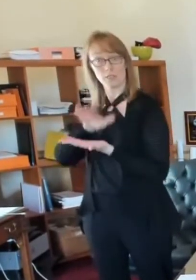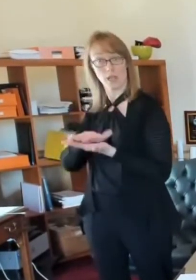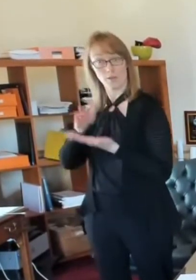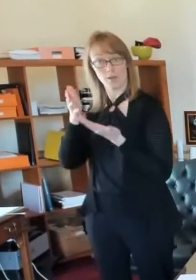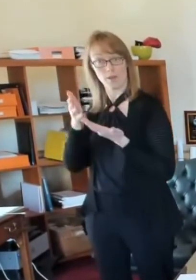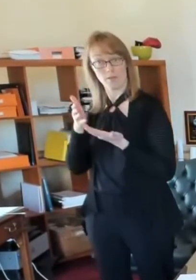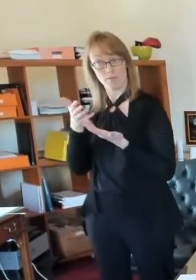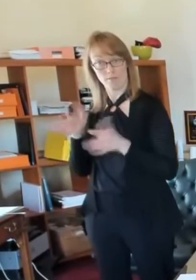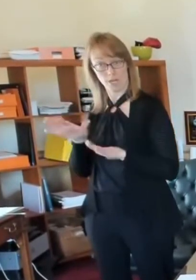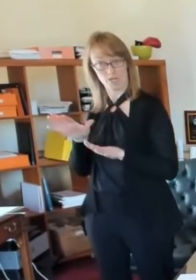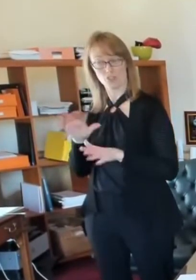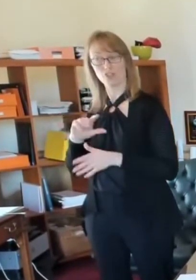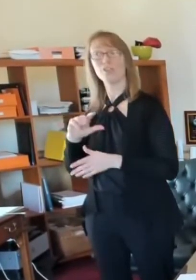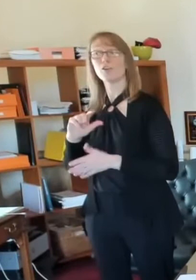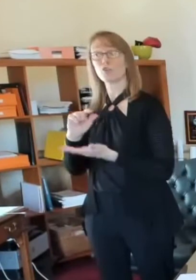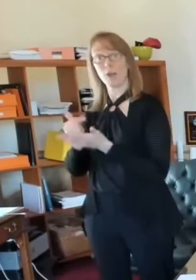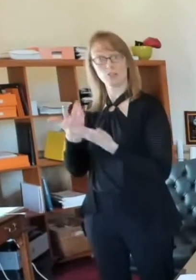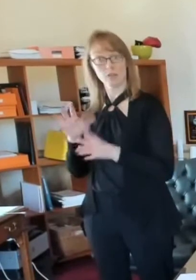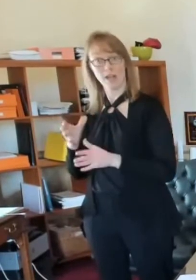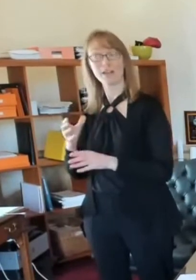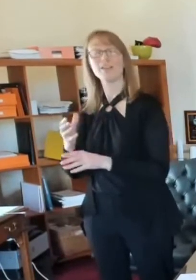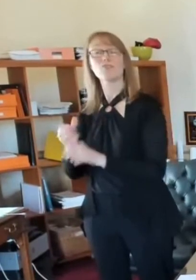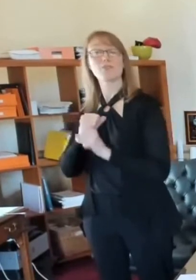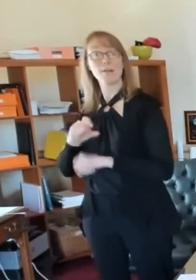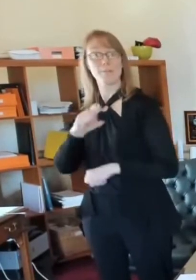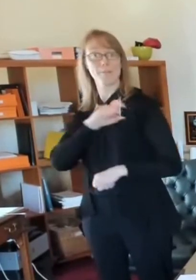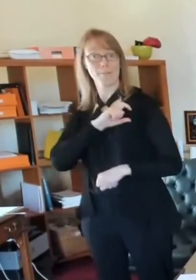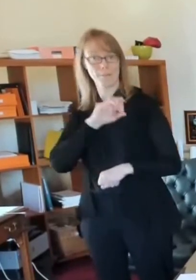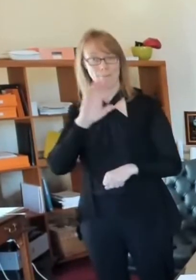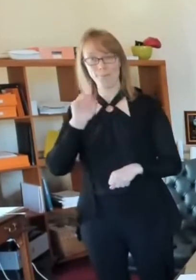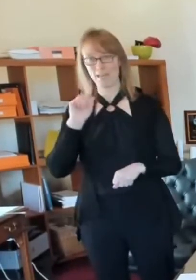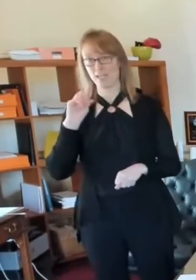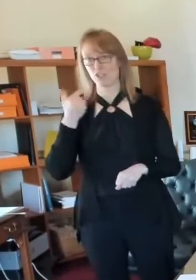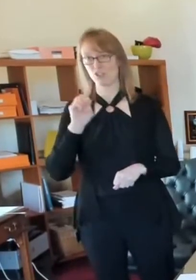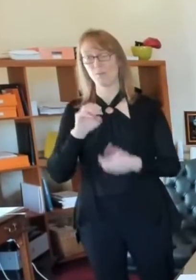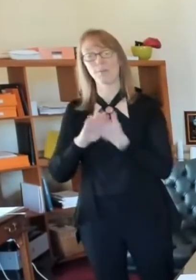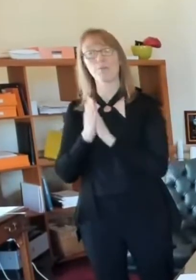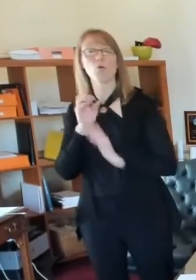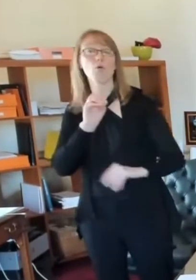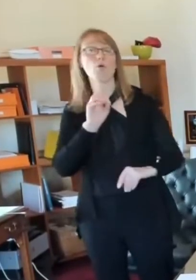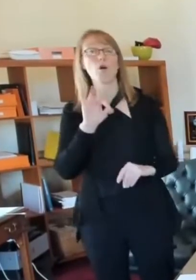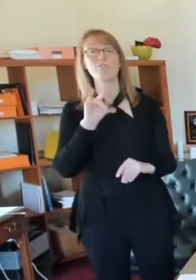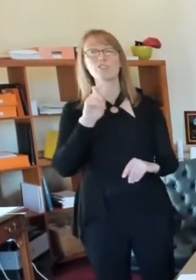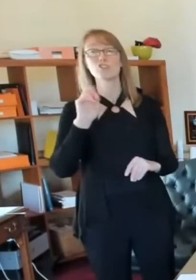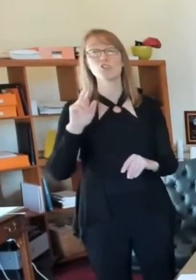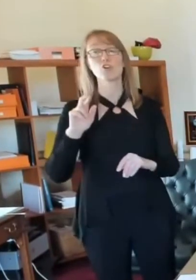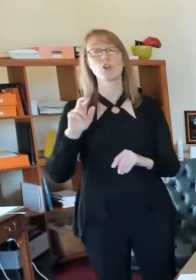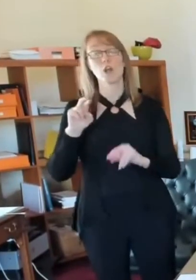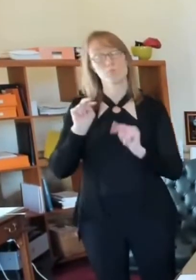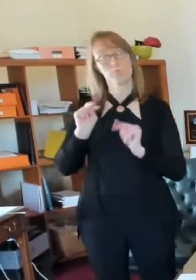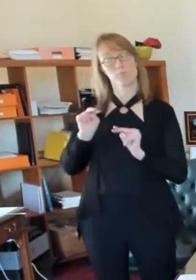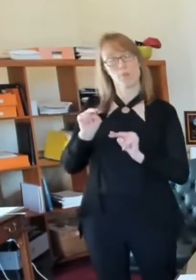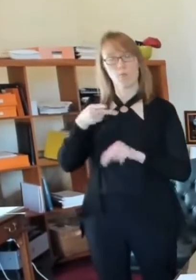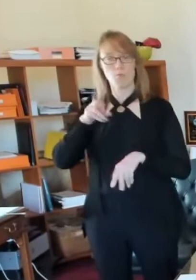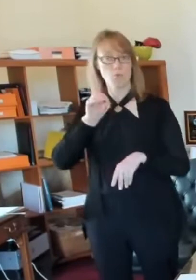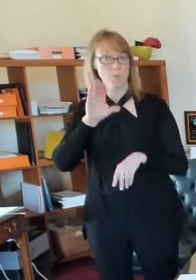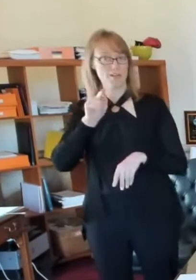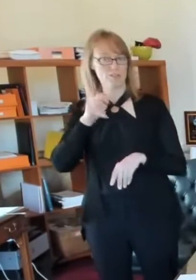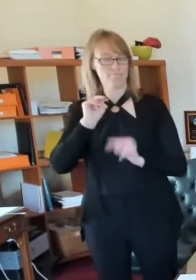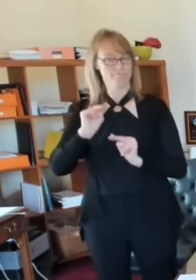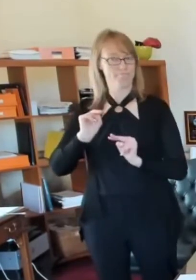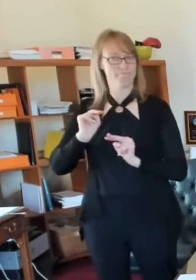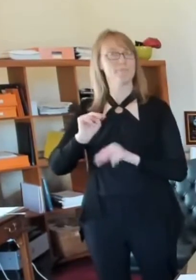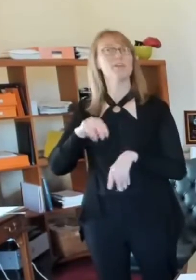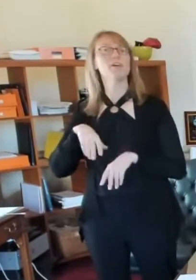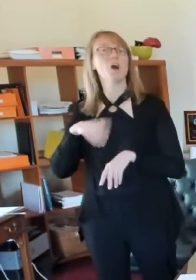from the academy, you get your badge, then you become an officer, and you then are on probation for a year, and you are